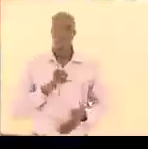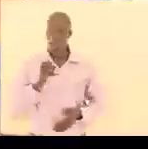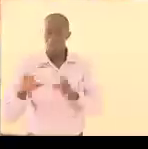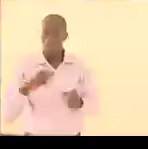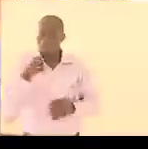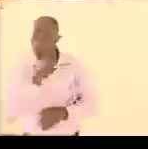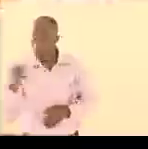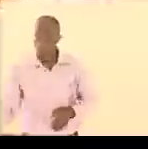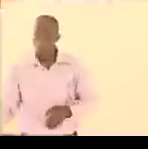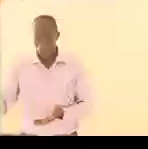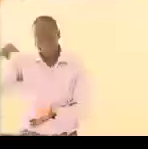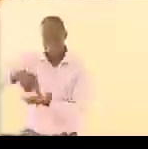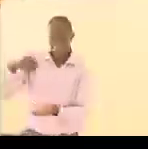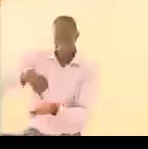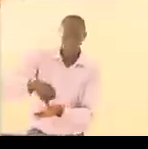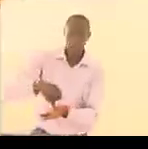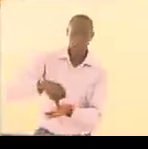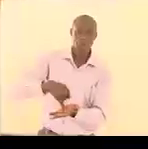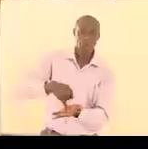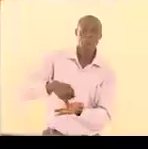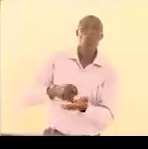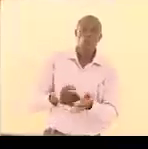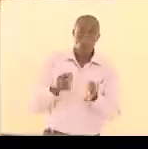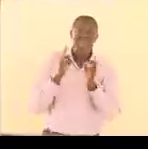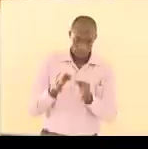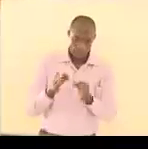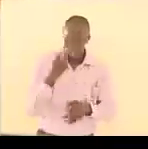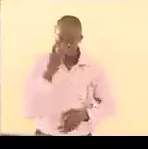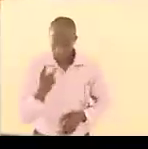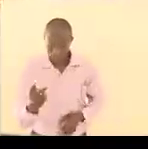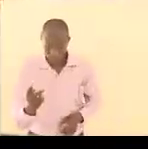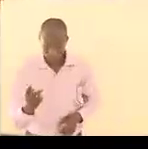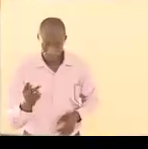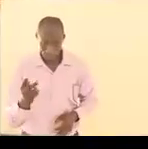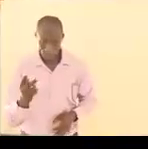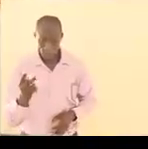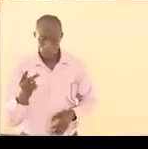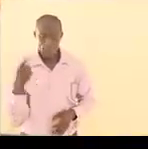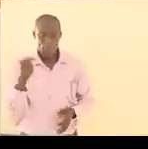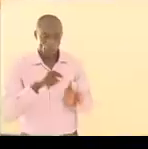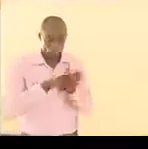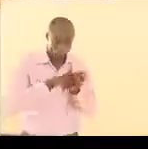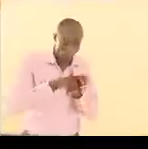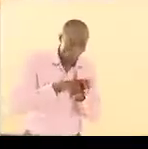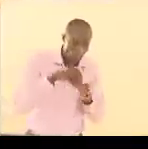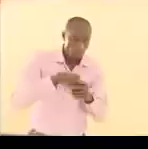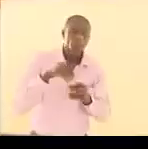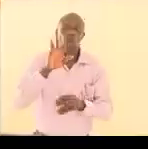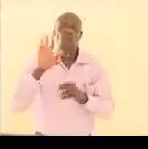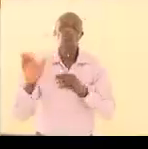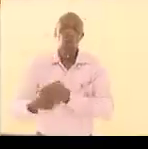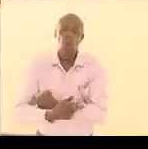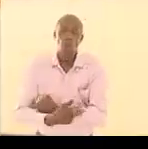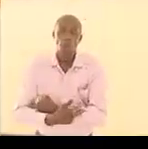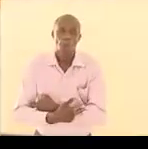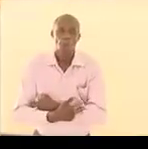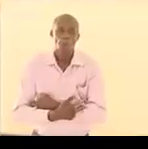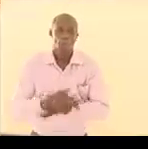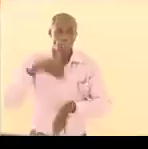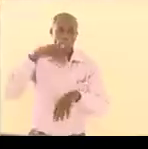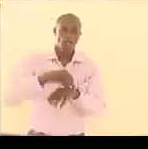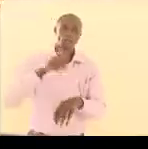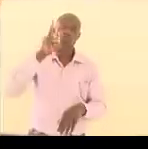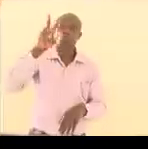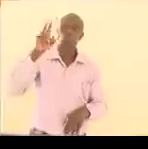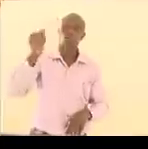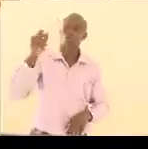Fear. And I do tell you, I will repeat it, that look, if you see a cockroach in your room